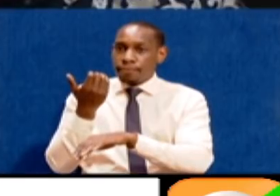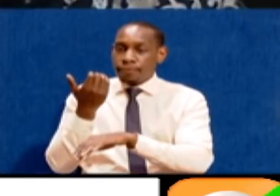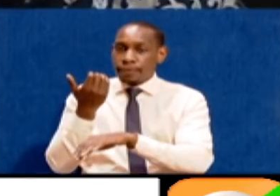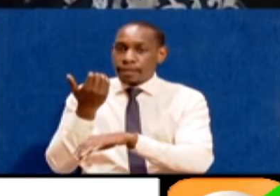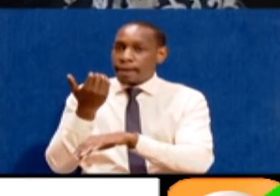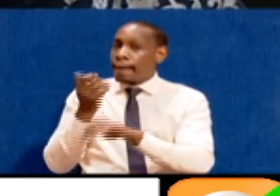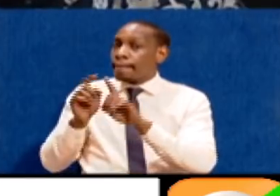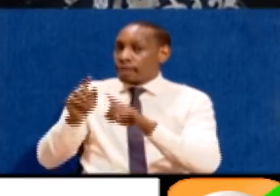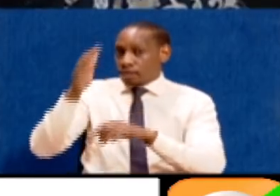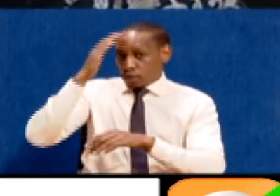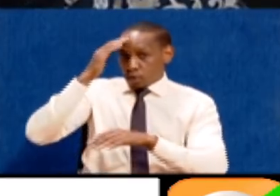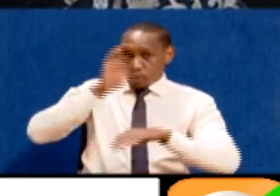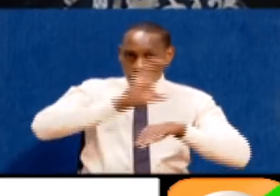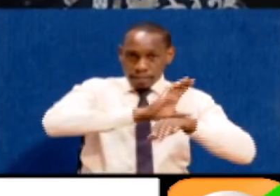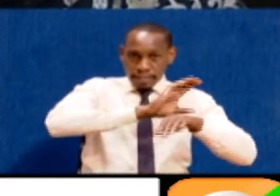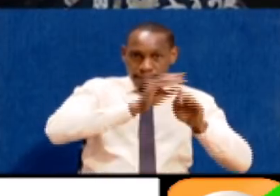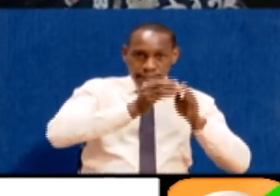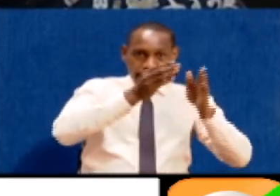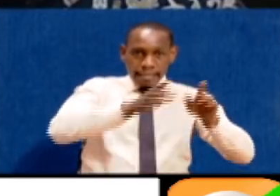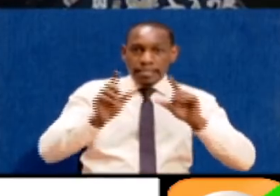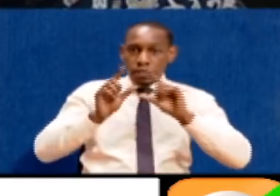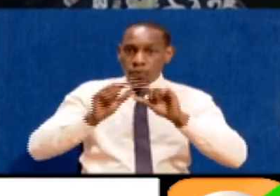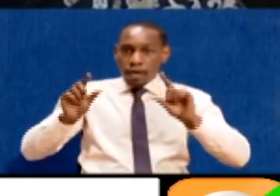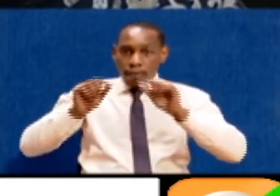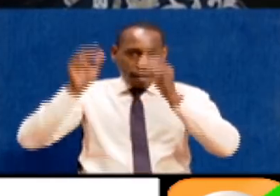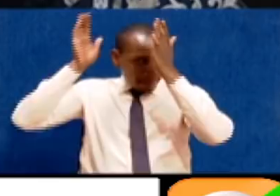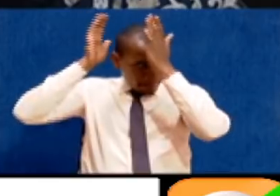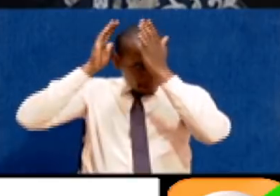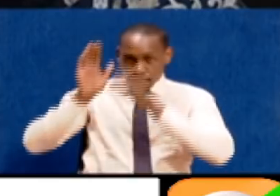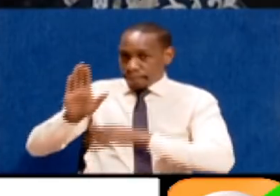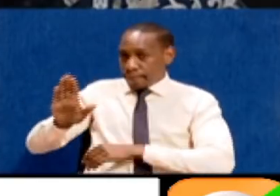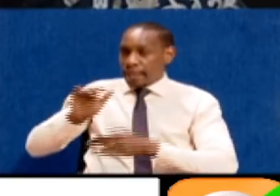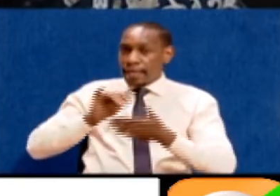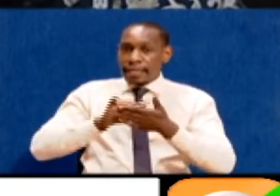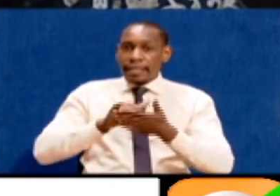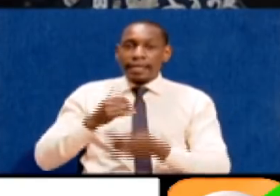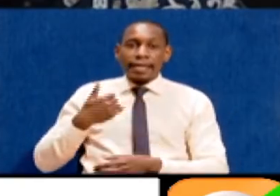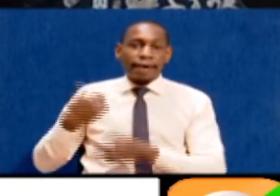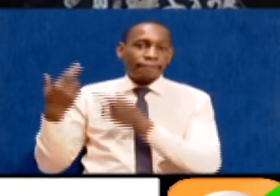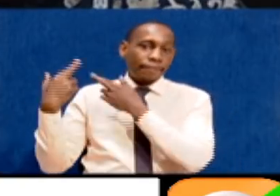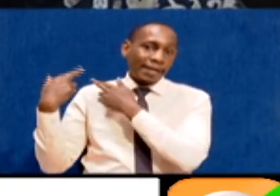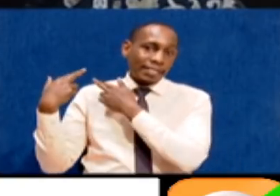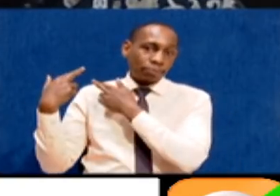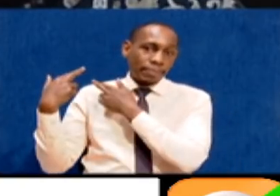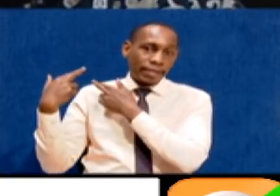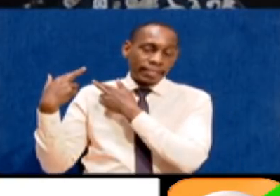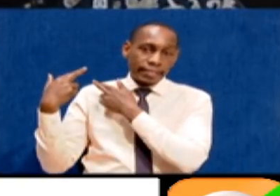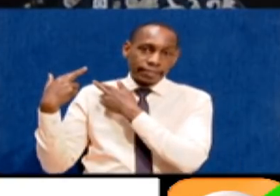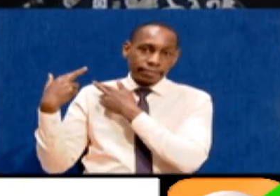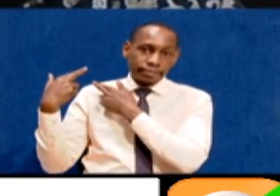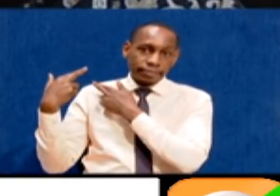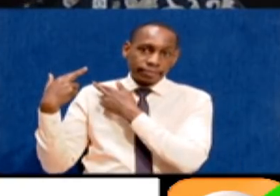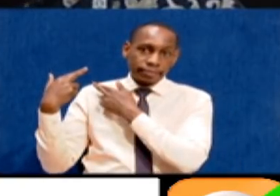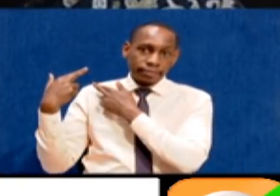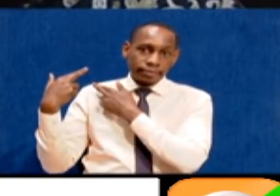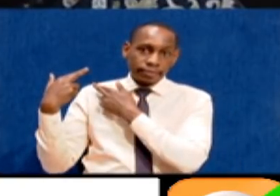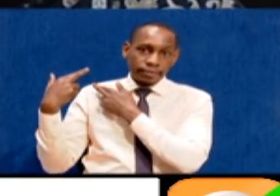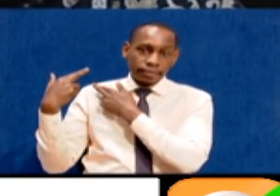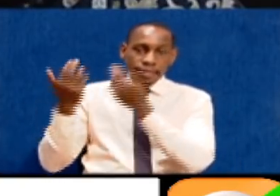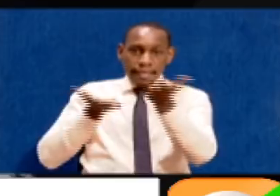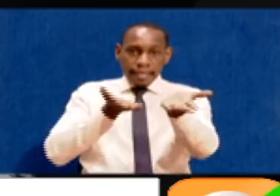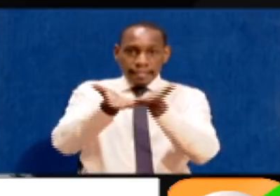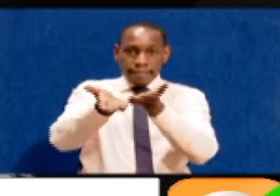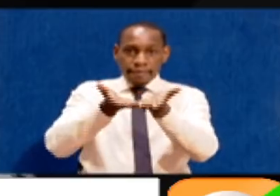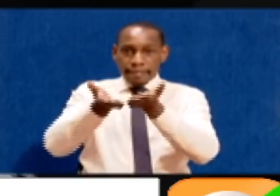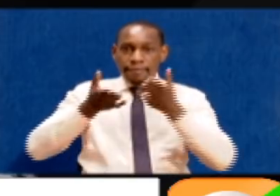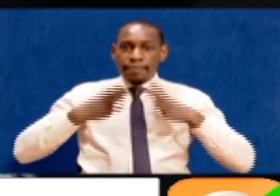you know, church leaders, as the bishop has said, have the responsibility of serving